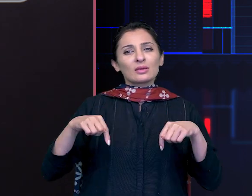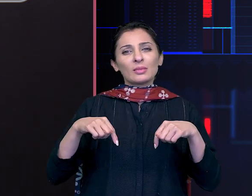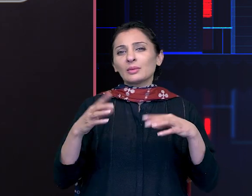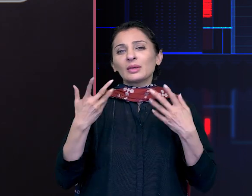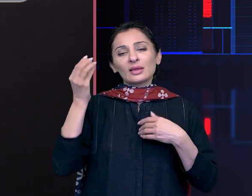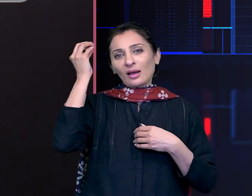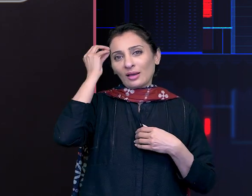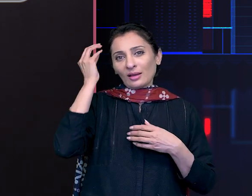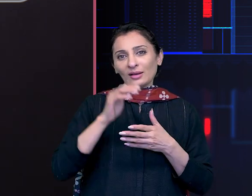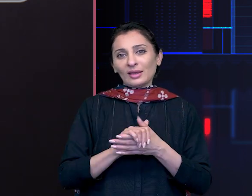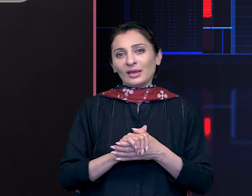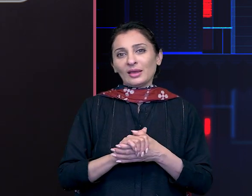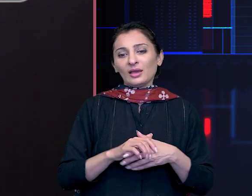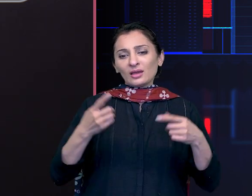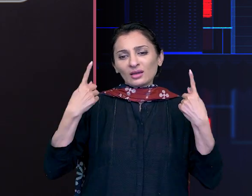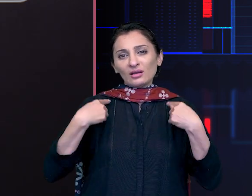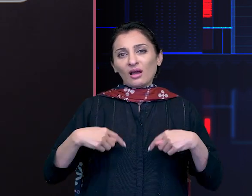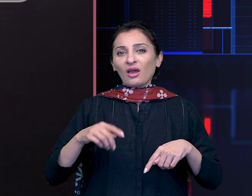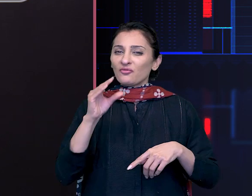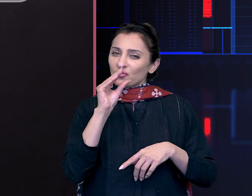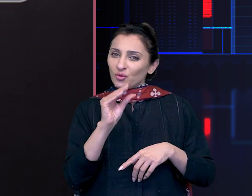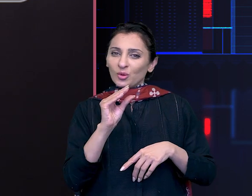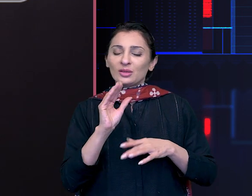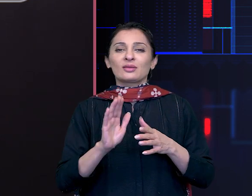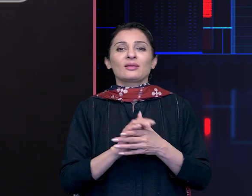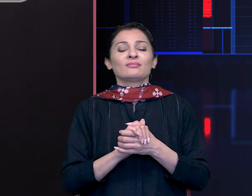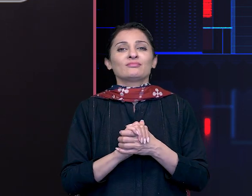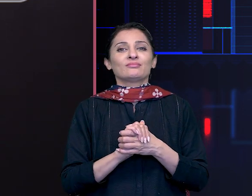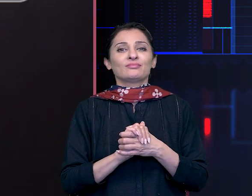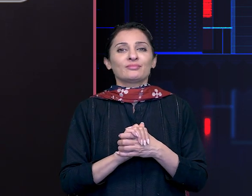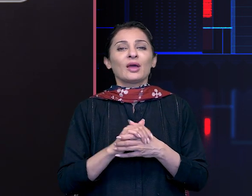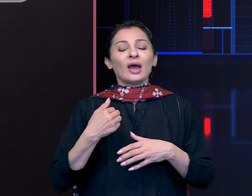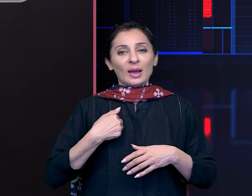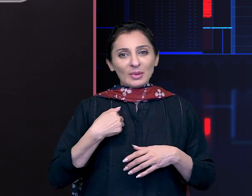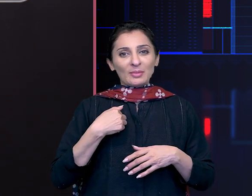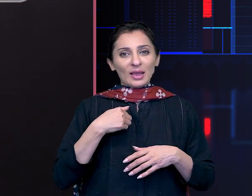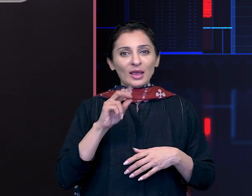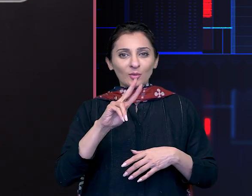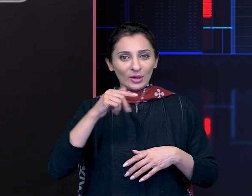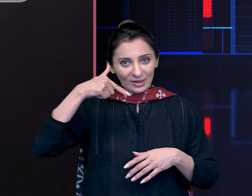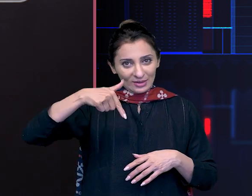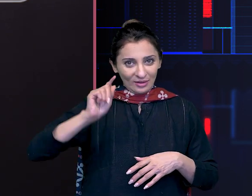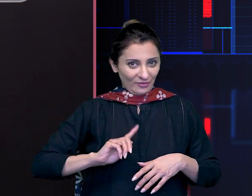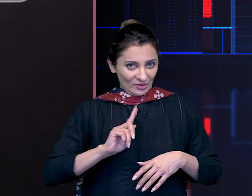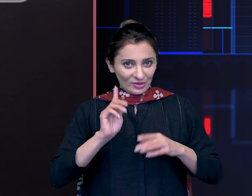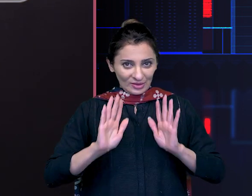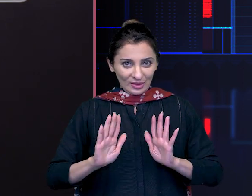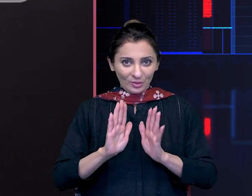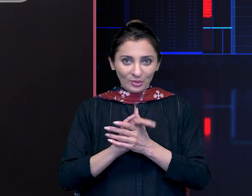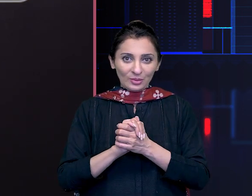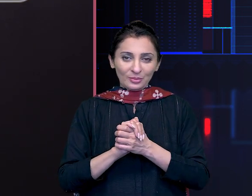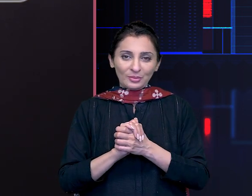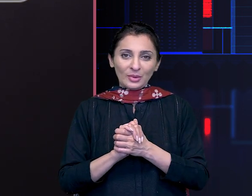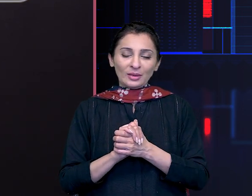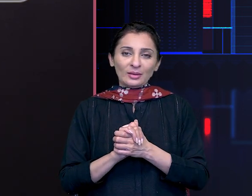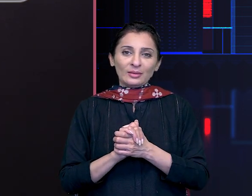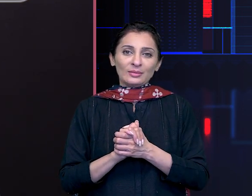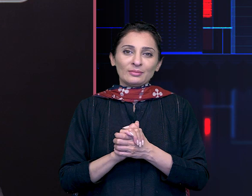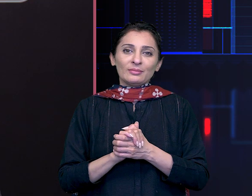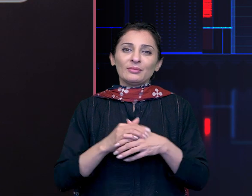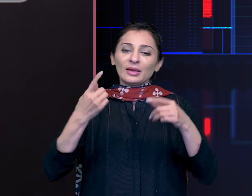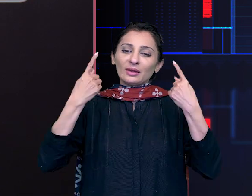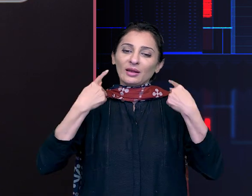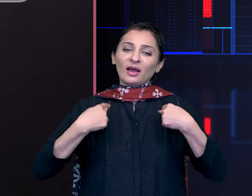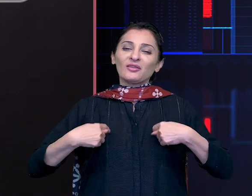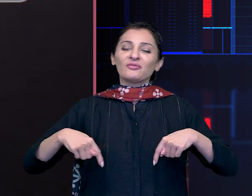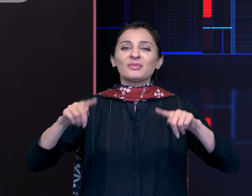short. At this age that I'm at 27, a lot of life experiences,